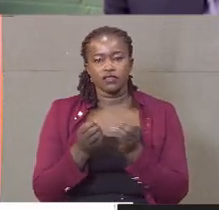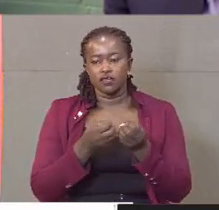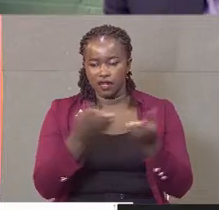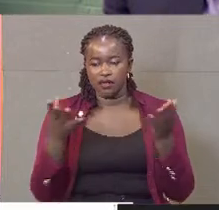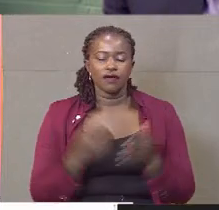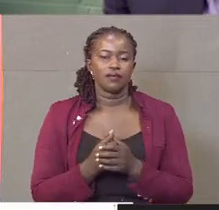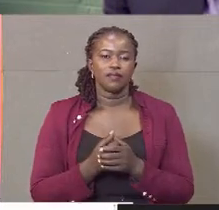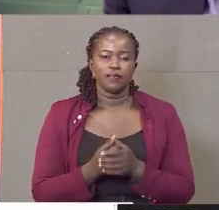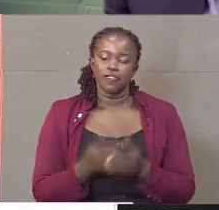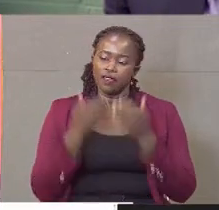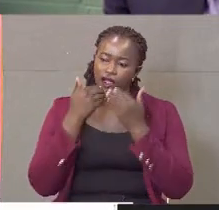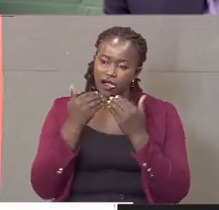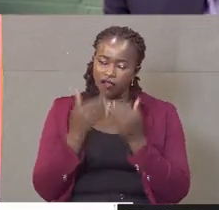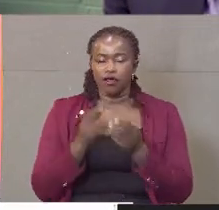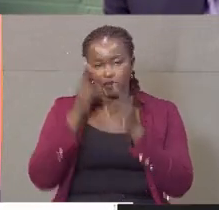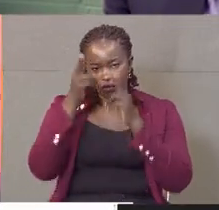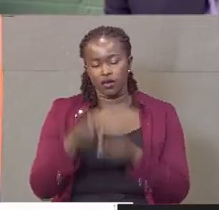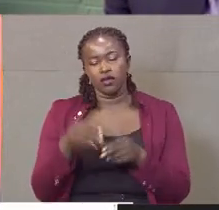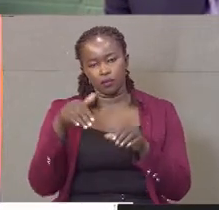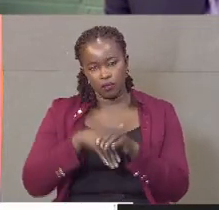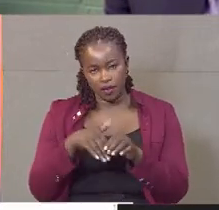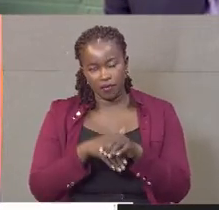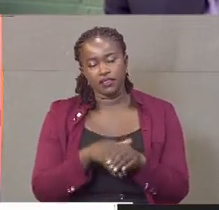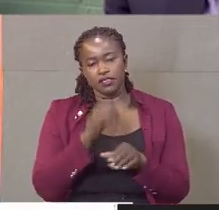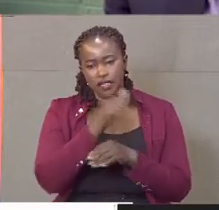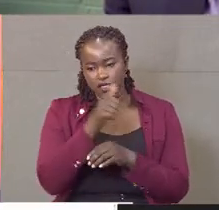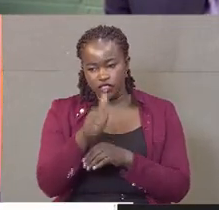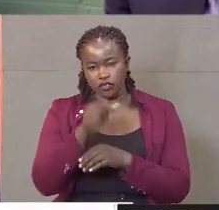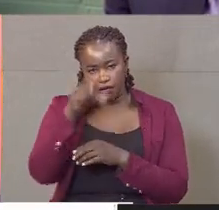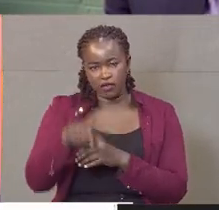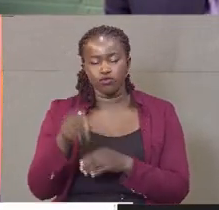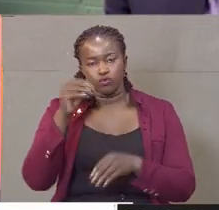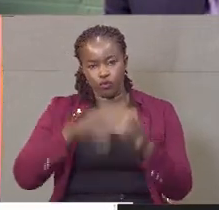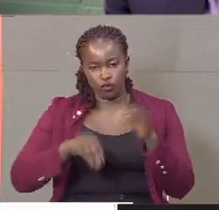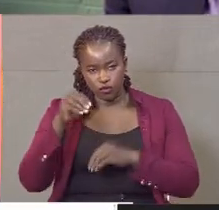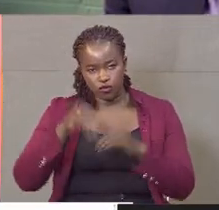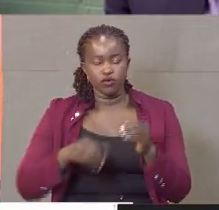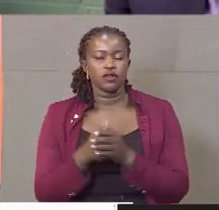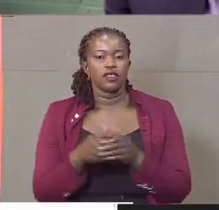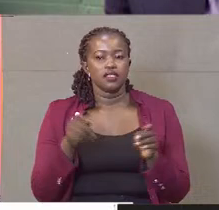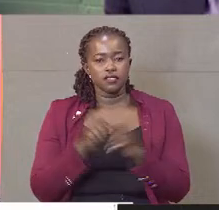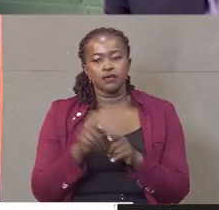want to thank the honorable members, each of you that has contributed, and those that wanted to